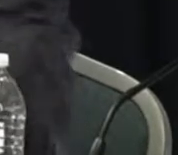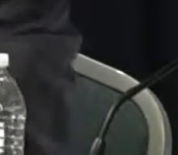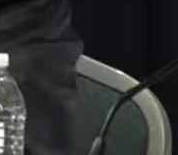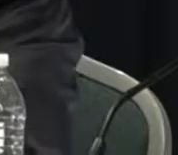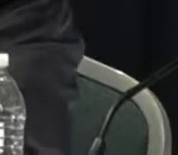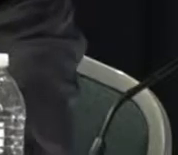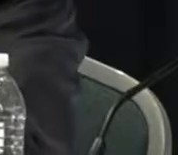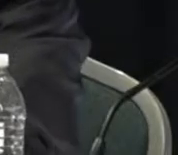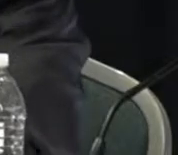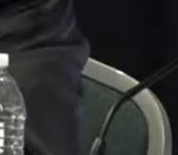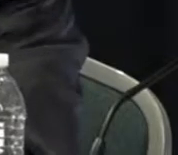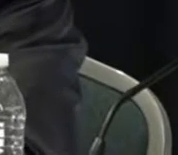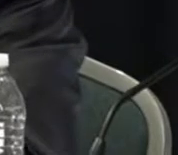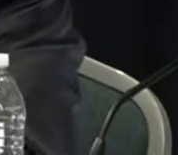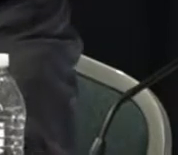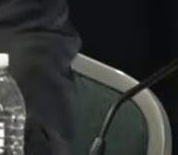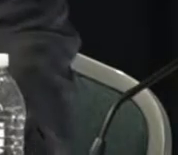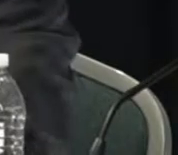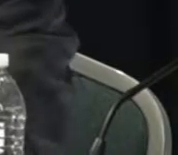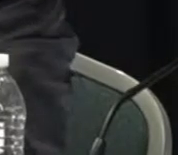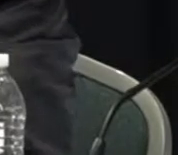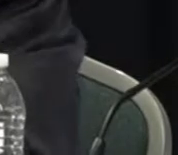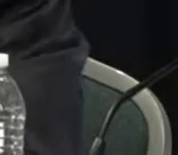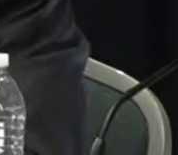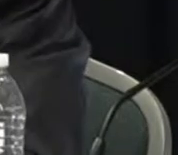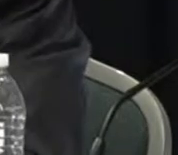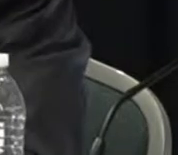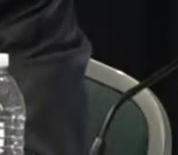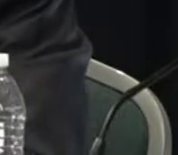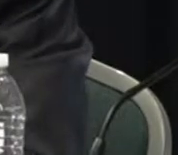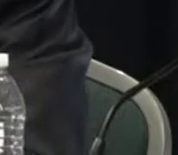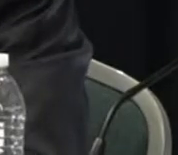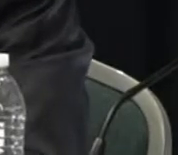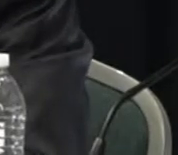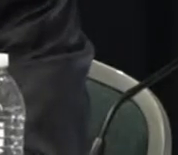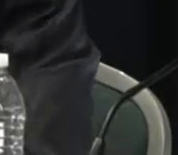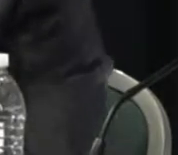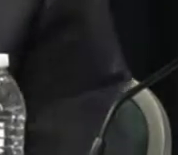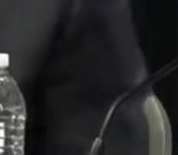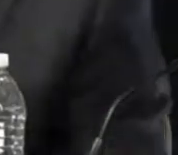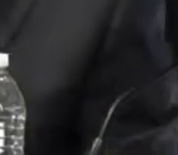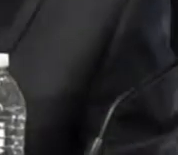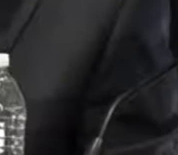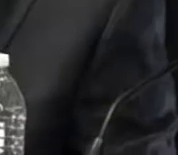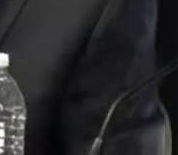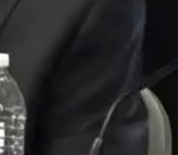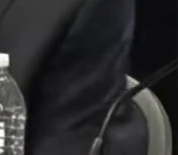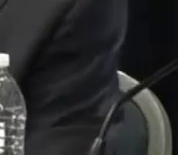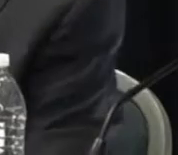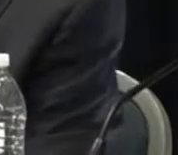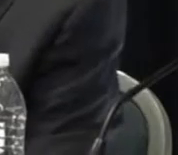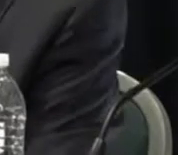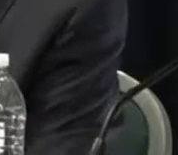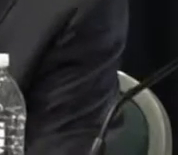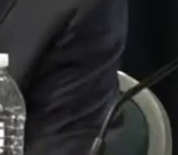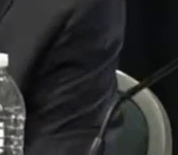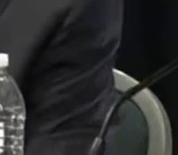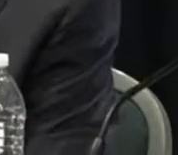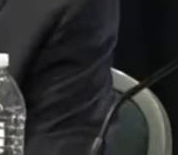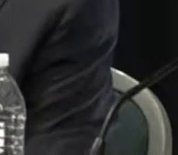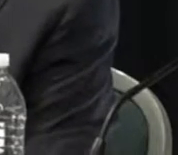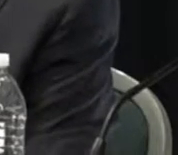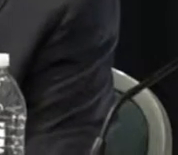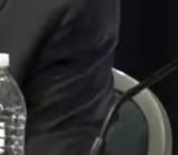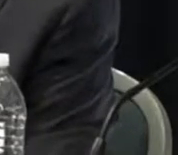as detailed, as rigorous, and as quick as we can with that information if we want the Treasury to